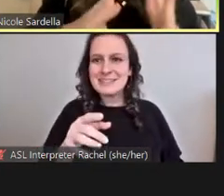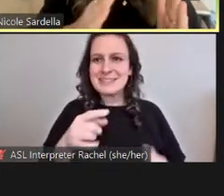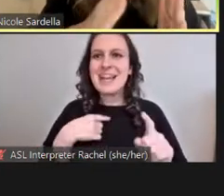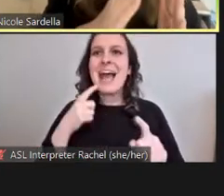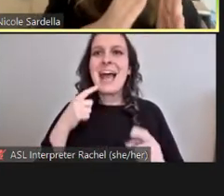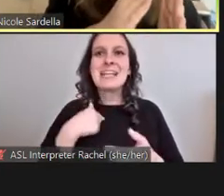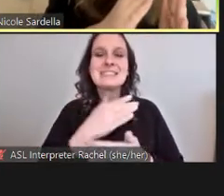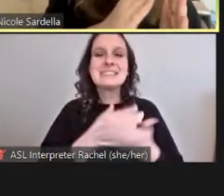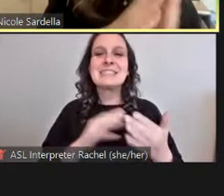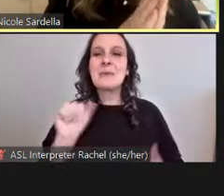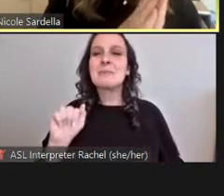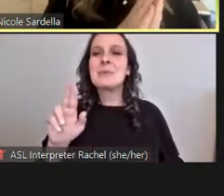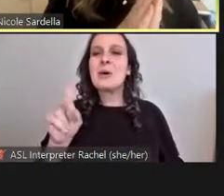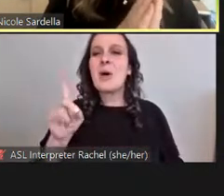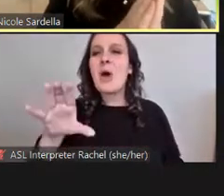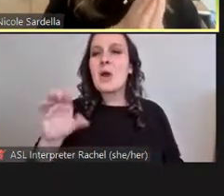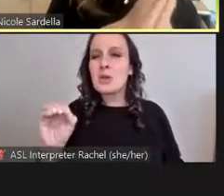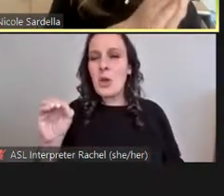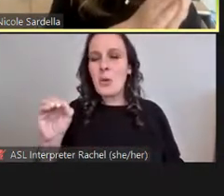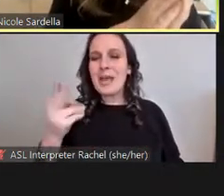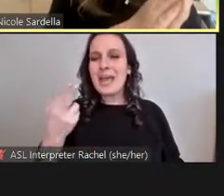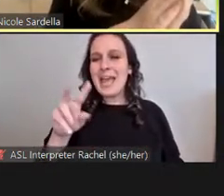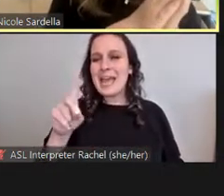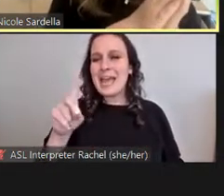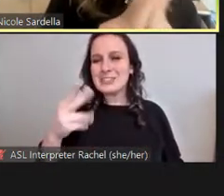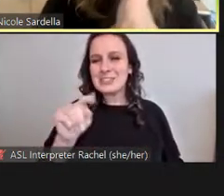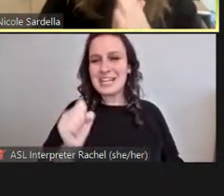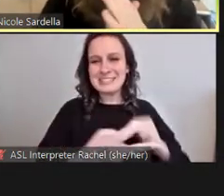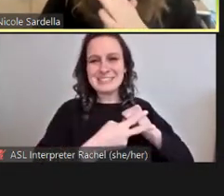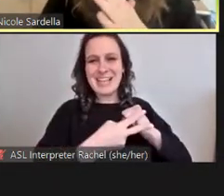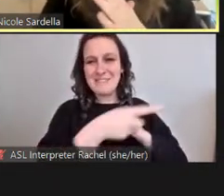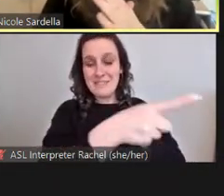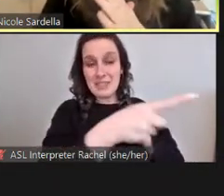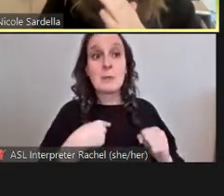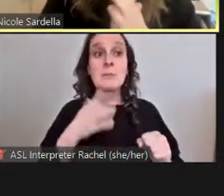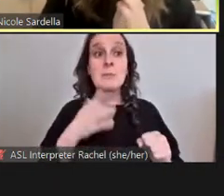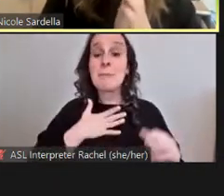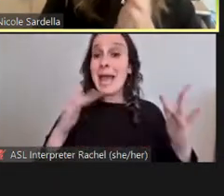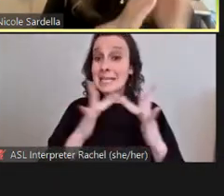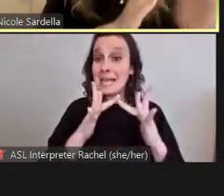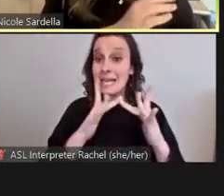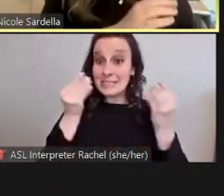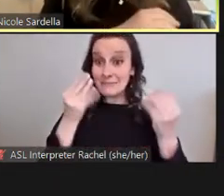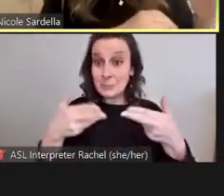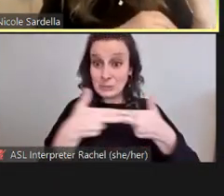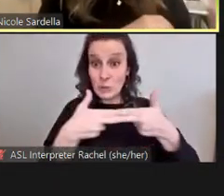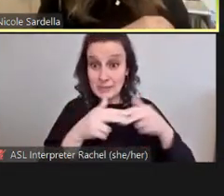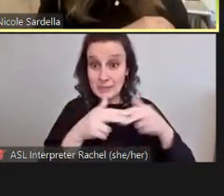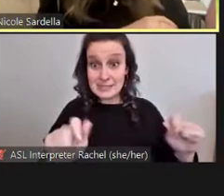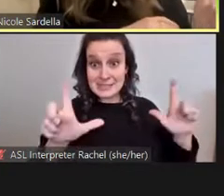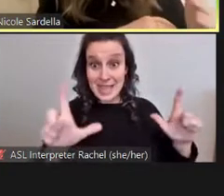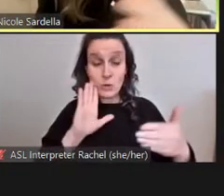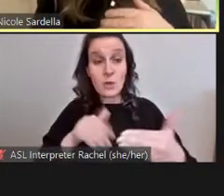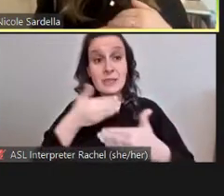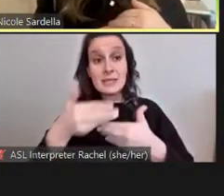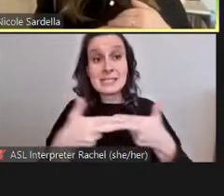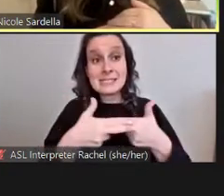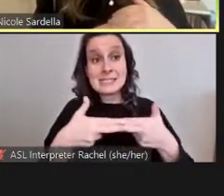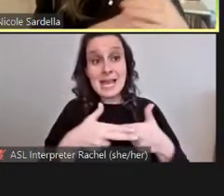audio headshots there. This is my contact information. On the next slide, my email